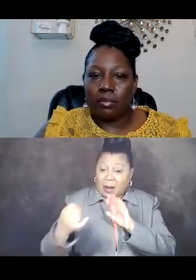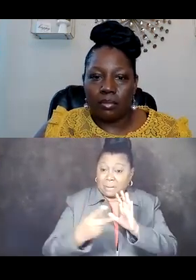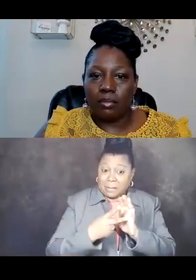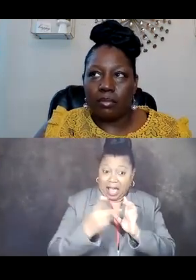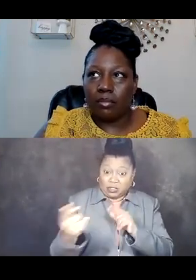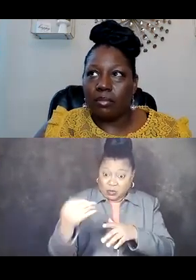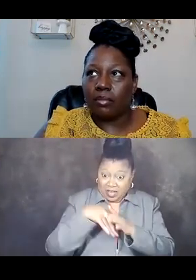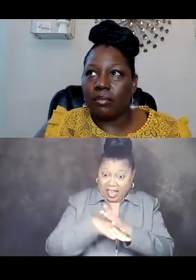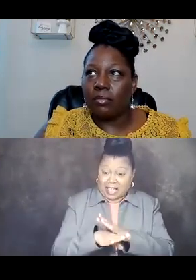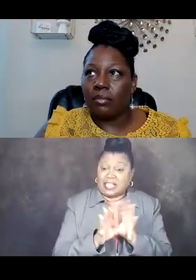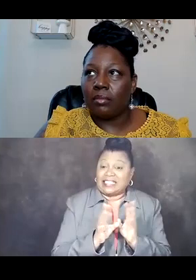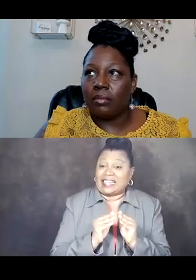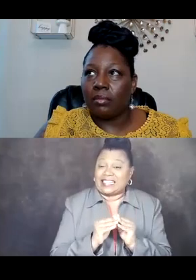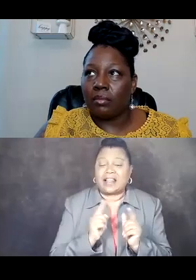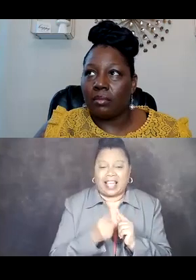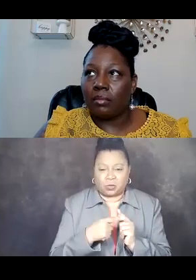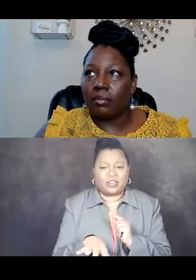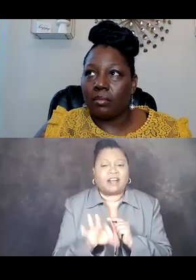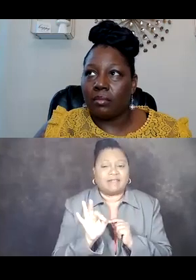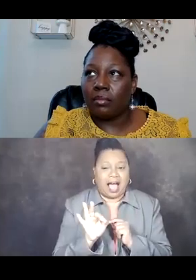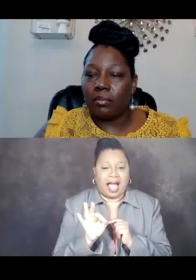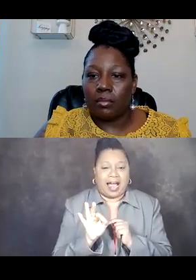came into this session. That's where you can find the